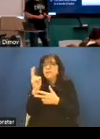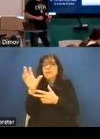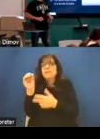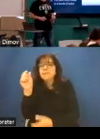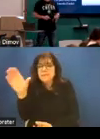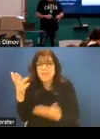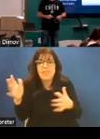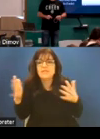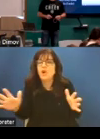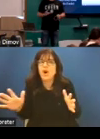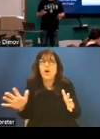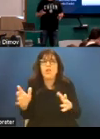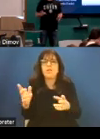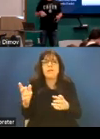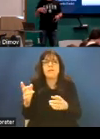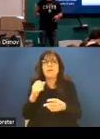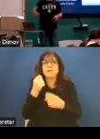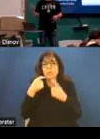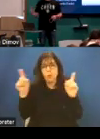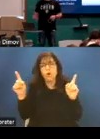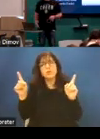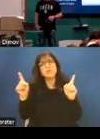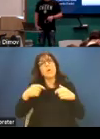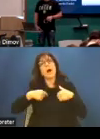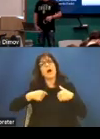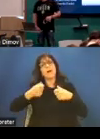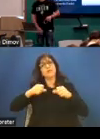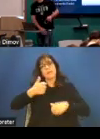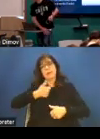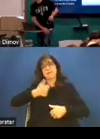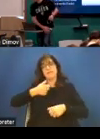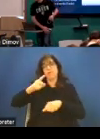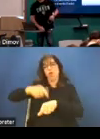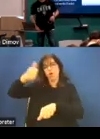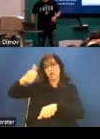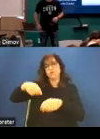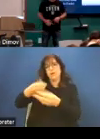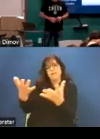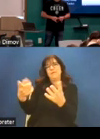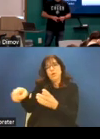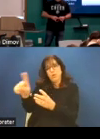seconds. And it didn't work so well, so I gave myself a little more time when I do this.